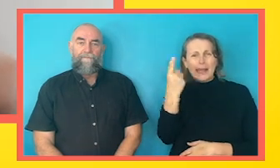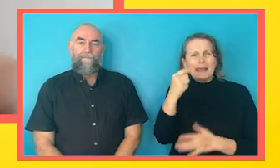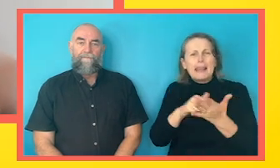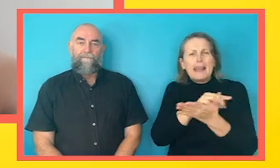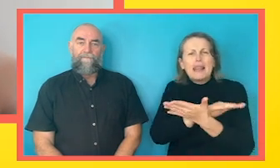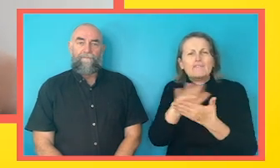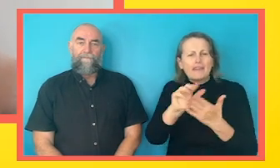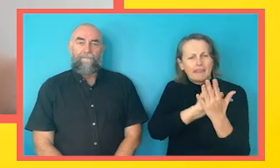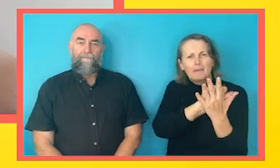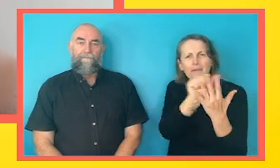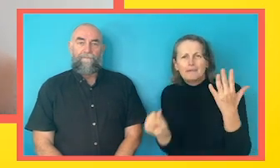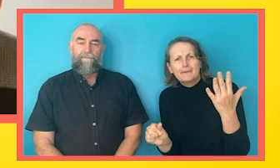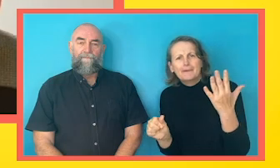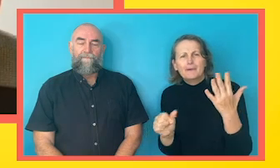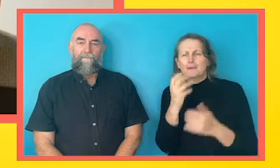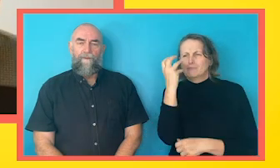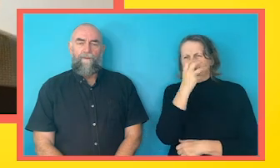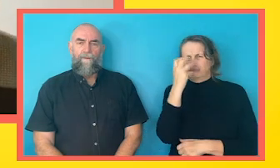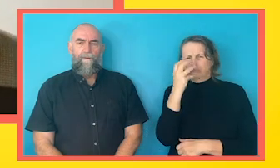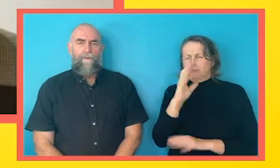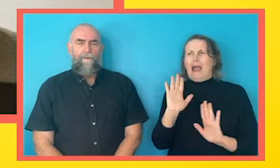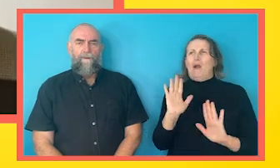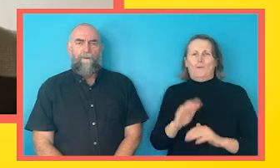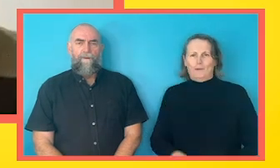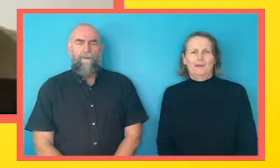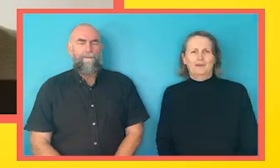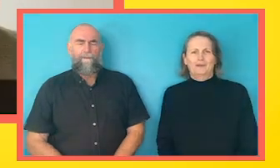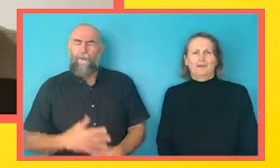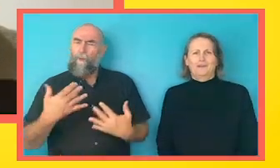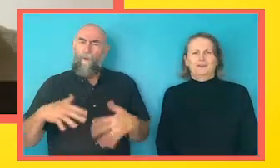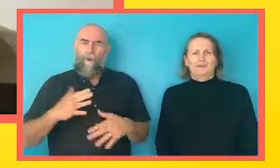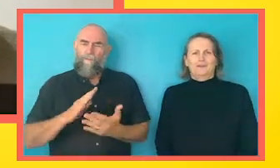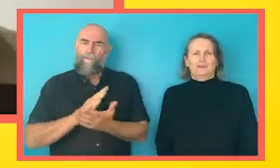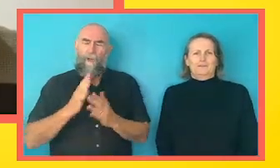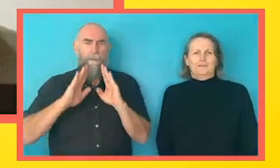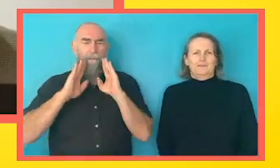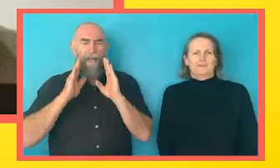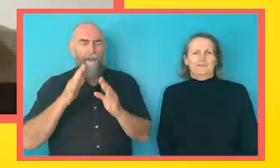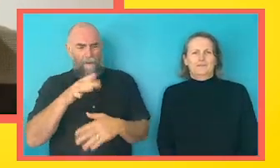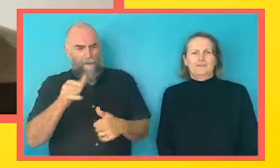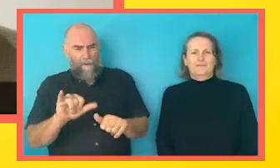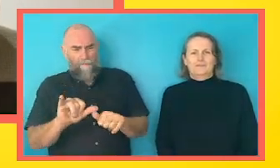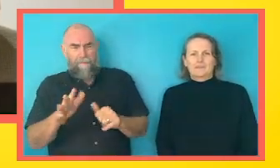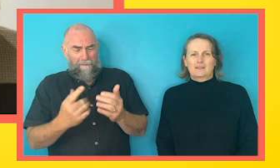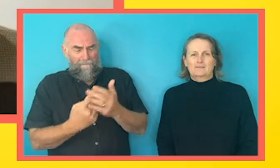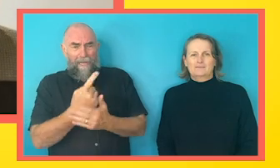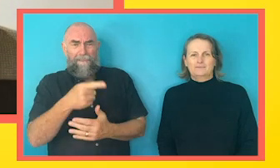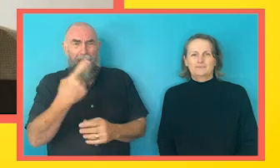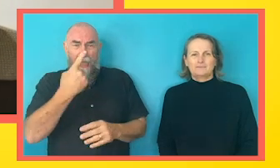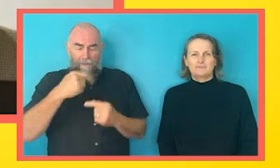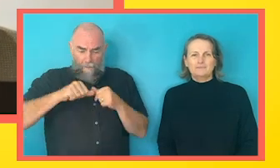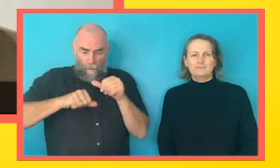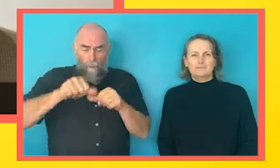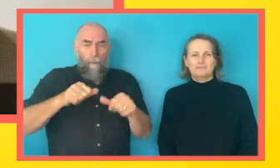absolutely insane. The really amazing, incredible bit on its own, of course, 11 consecutive, but